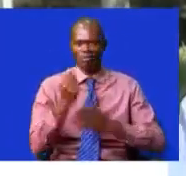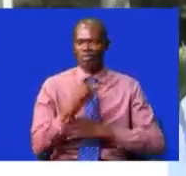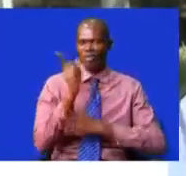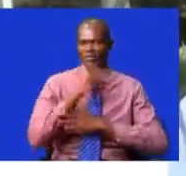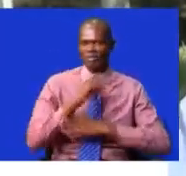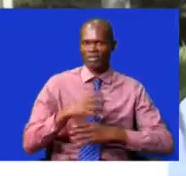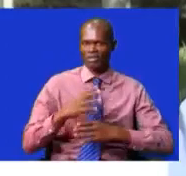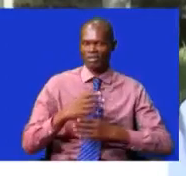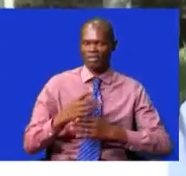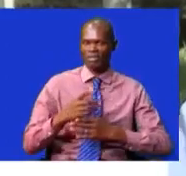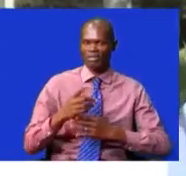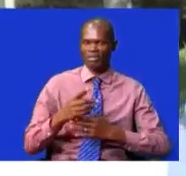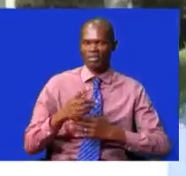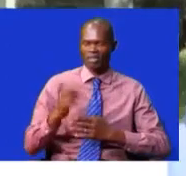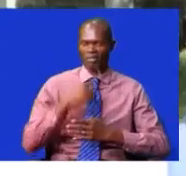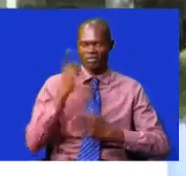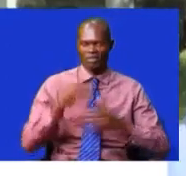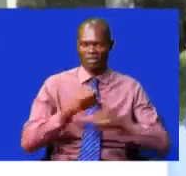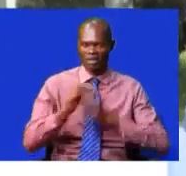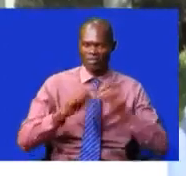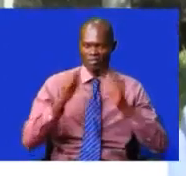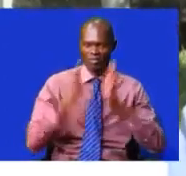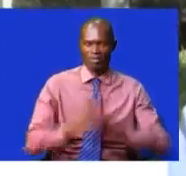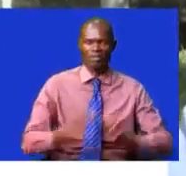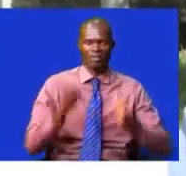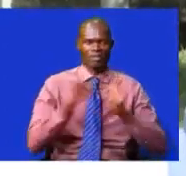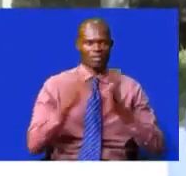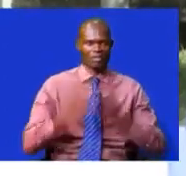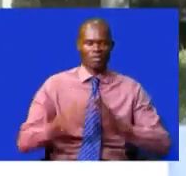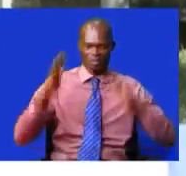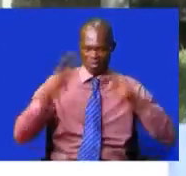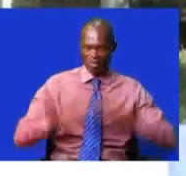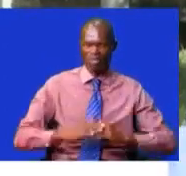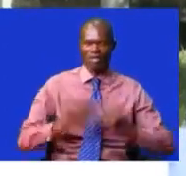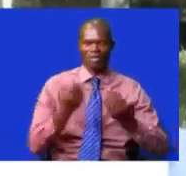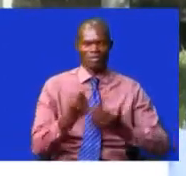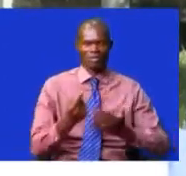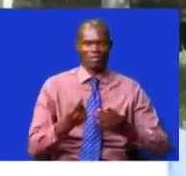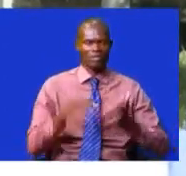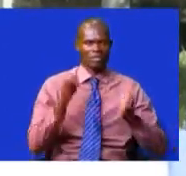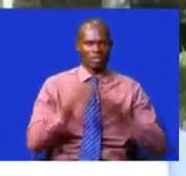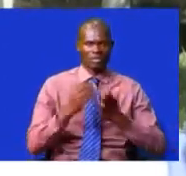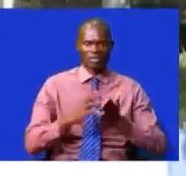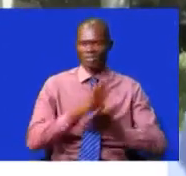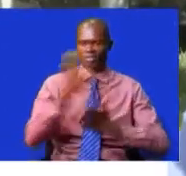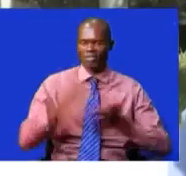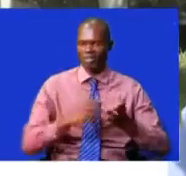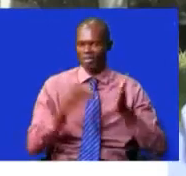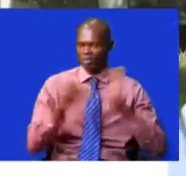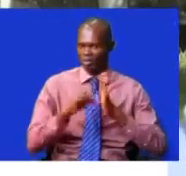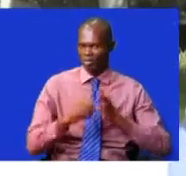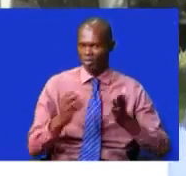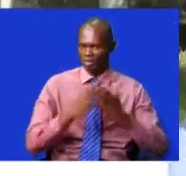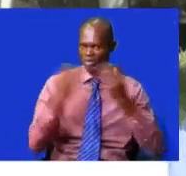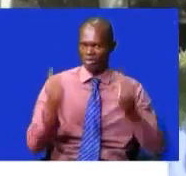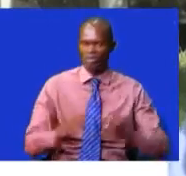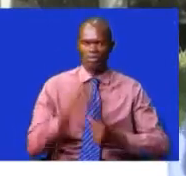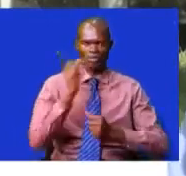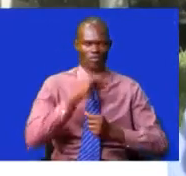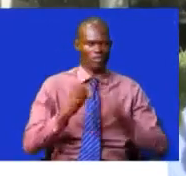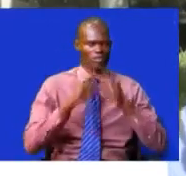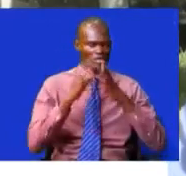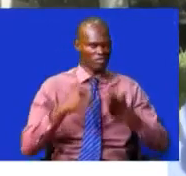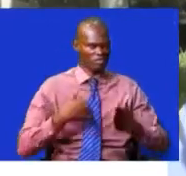asenyiso the agripreneurs go, ne gidimbre, gibed mos, ni mar matter no bedo sorted out. Koro kanitie any